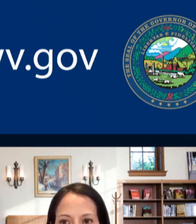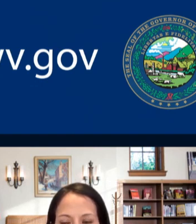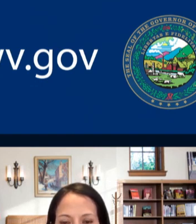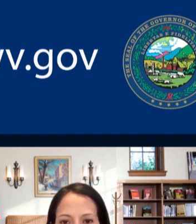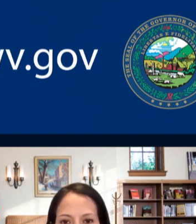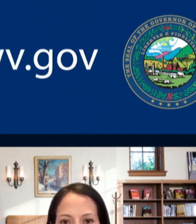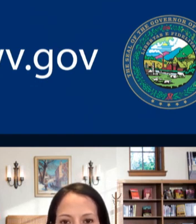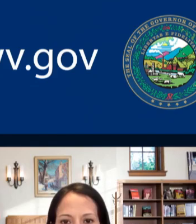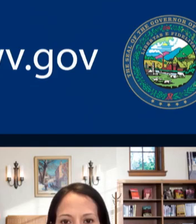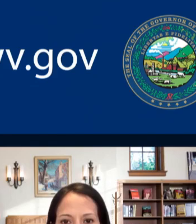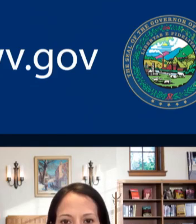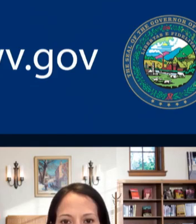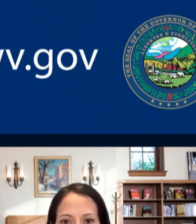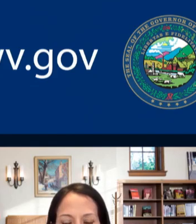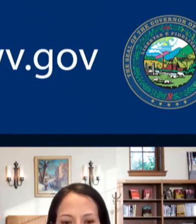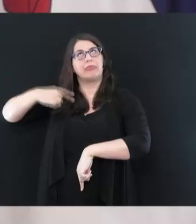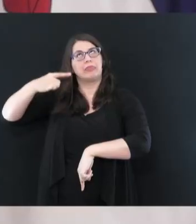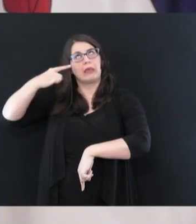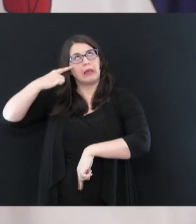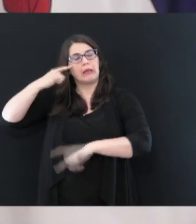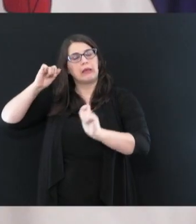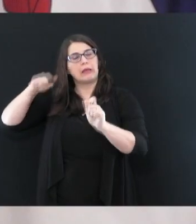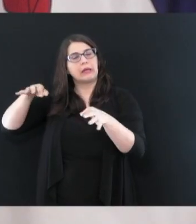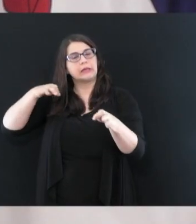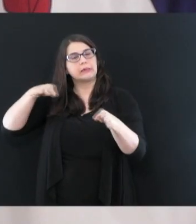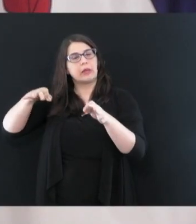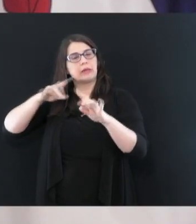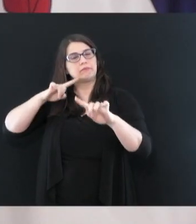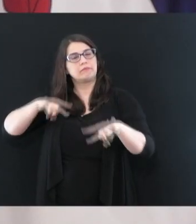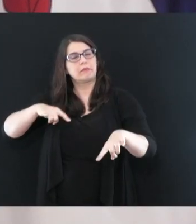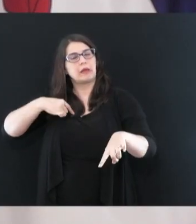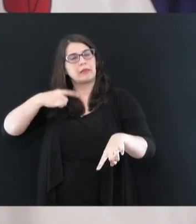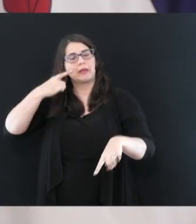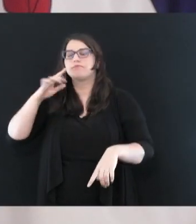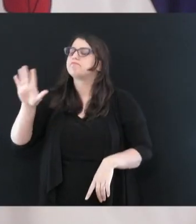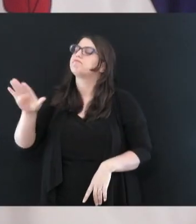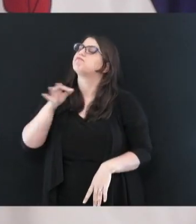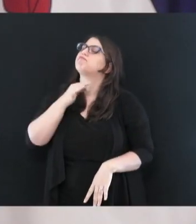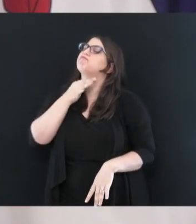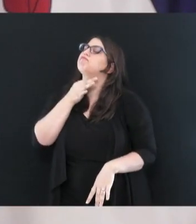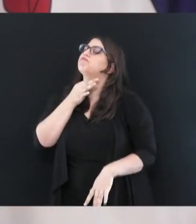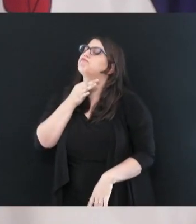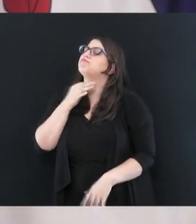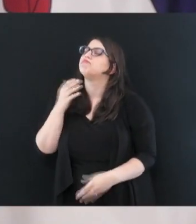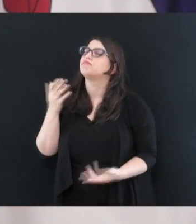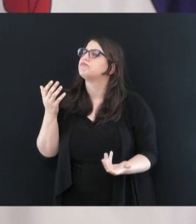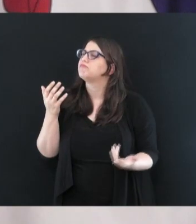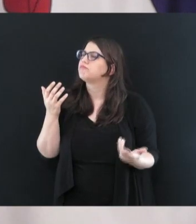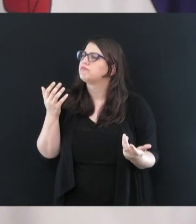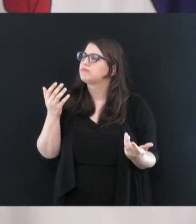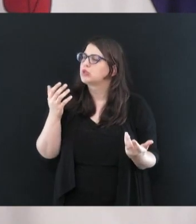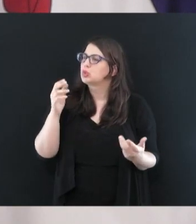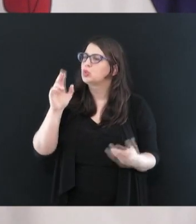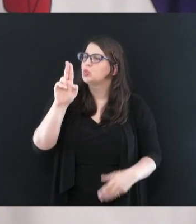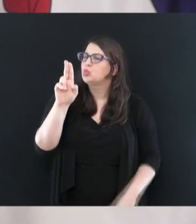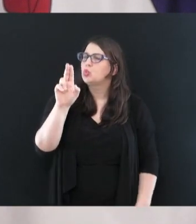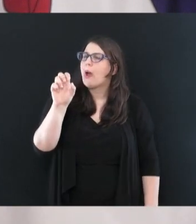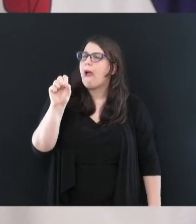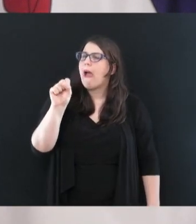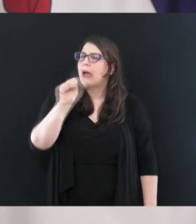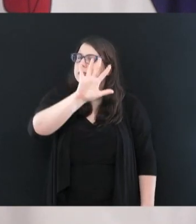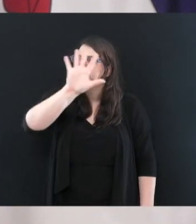it really well, I think. How many people have we lost in the United